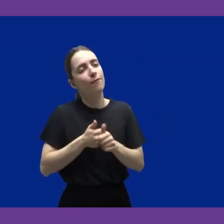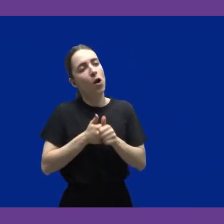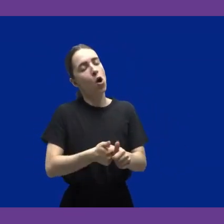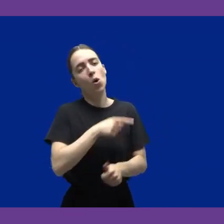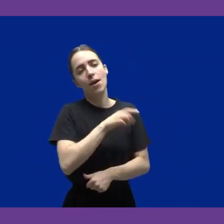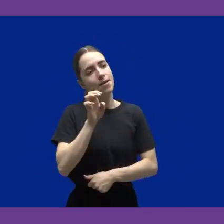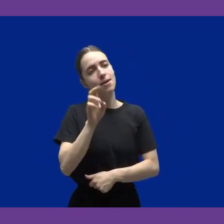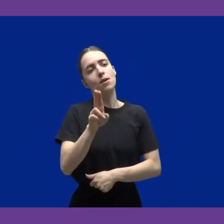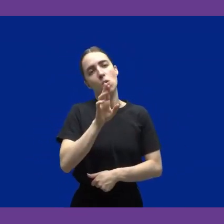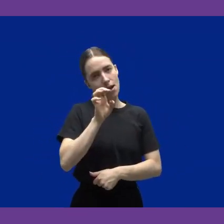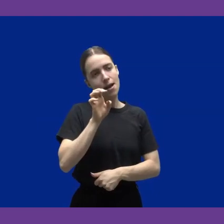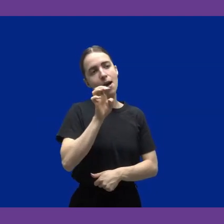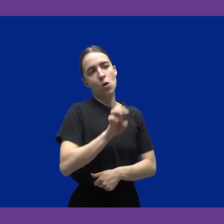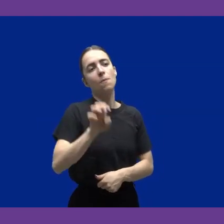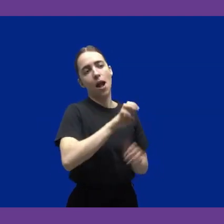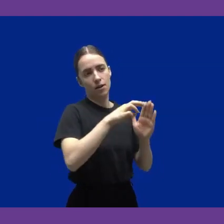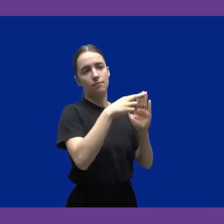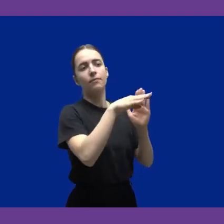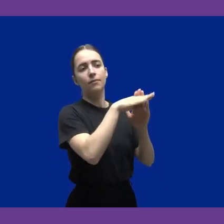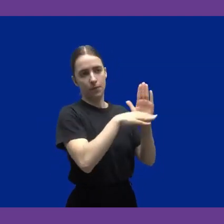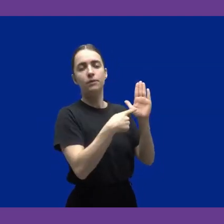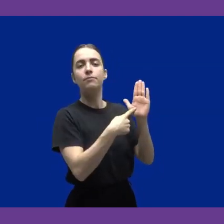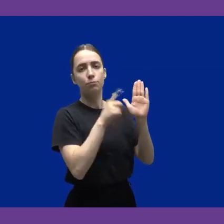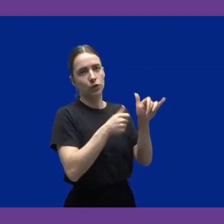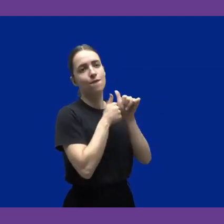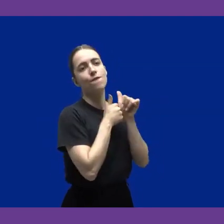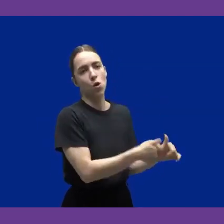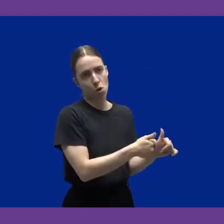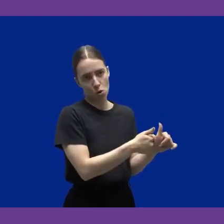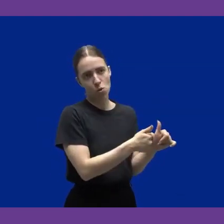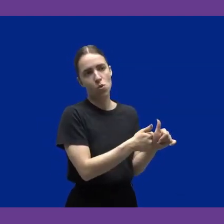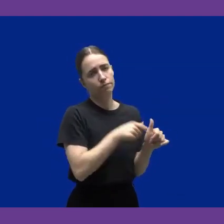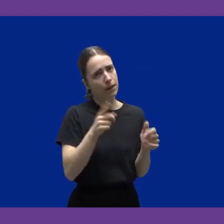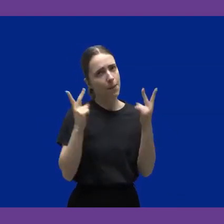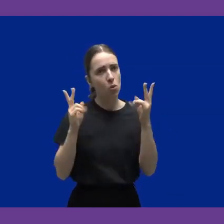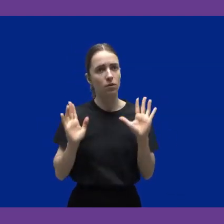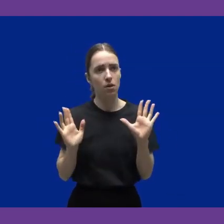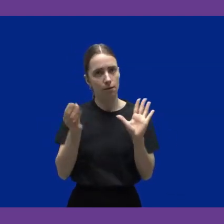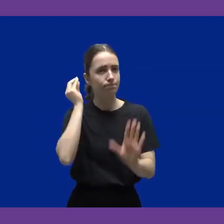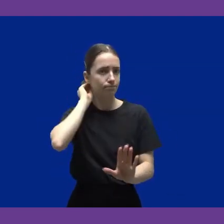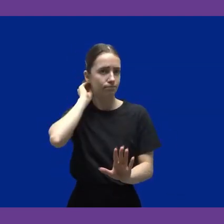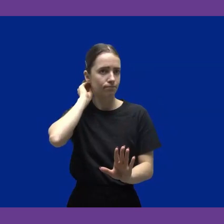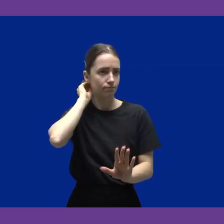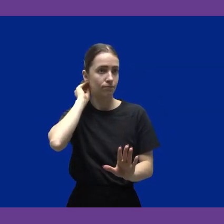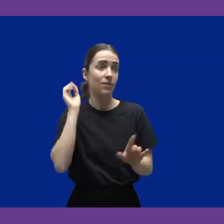in conformance or not with the European law, in this case, the European Accessibility Act.